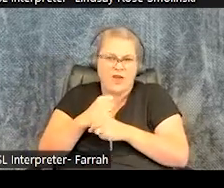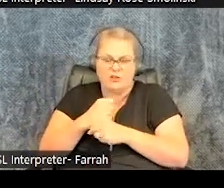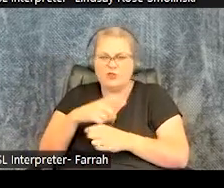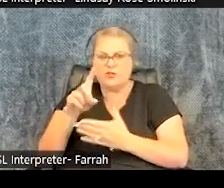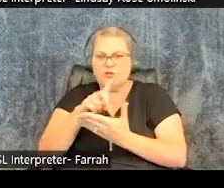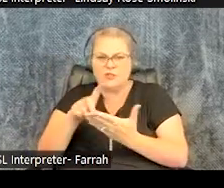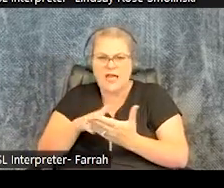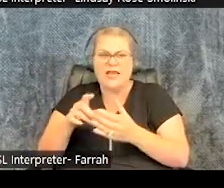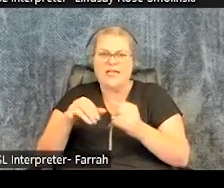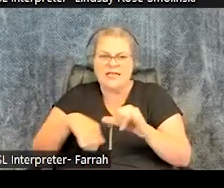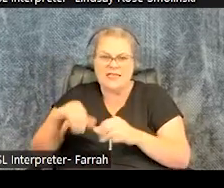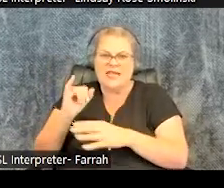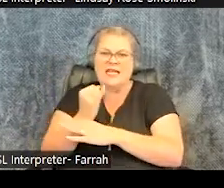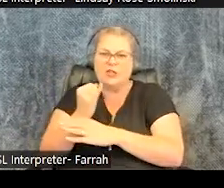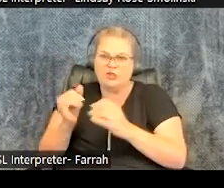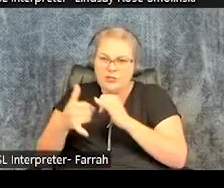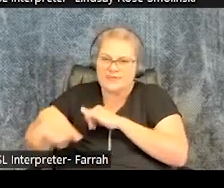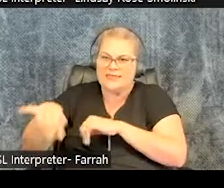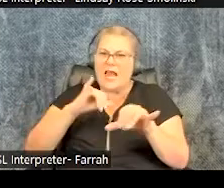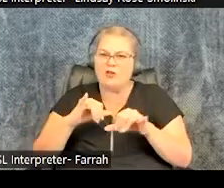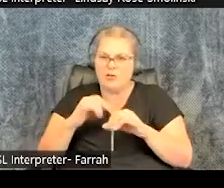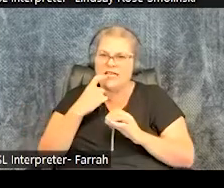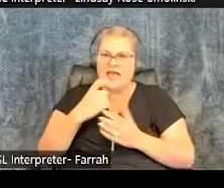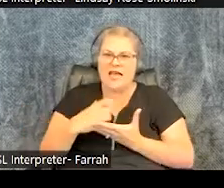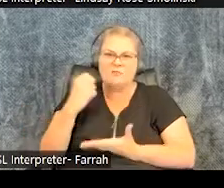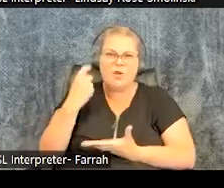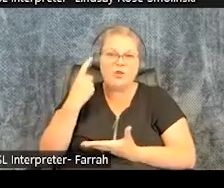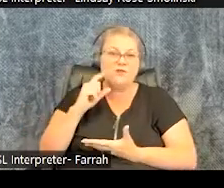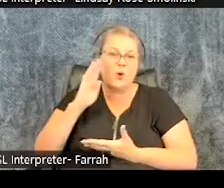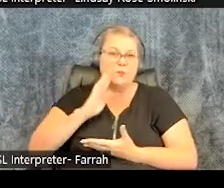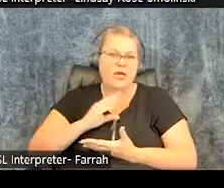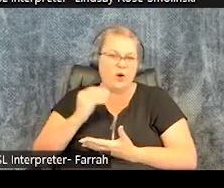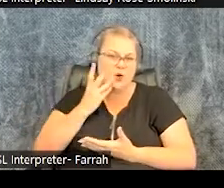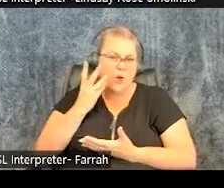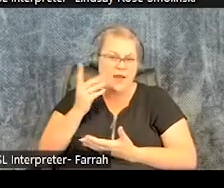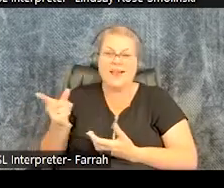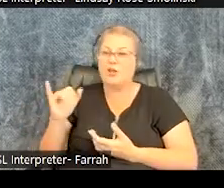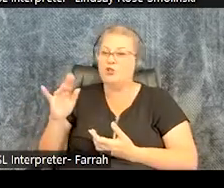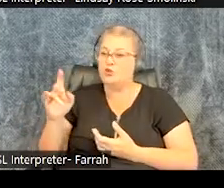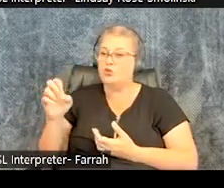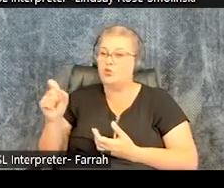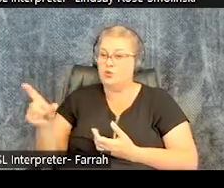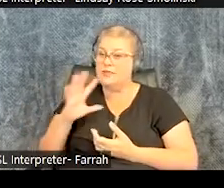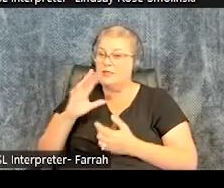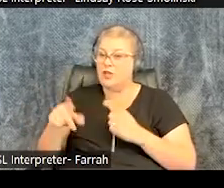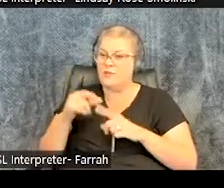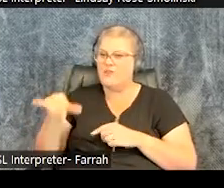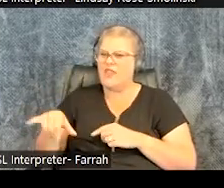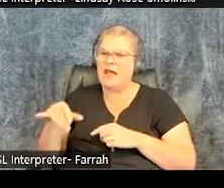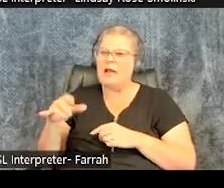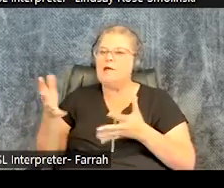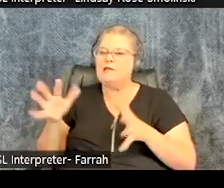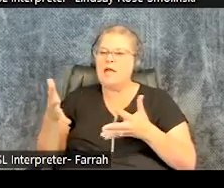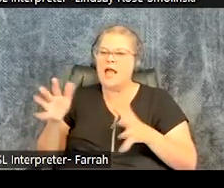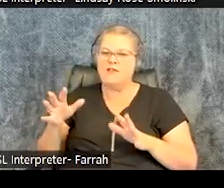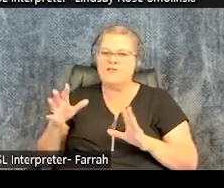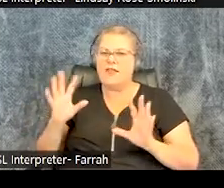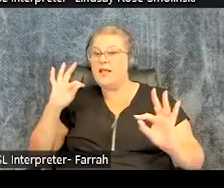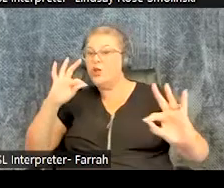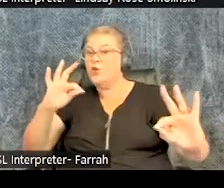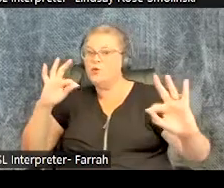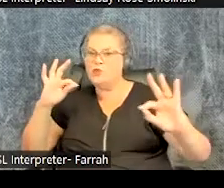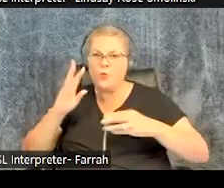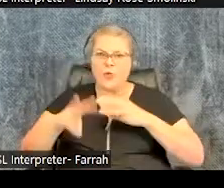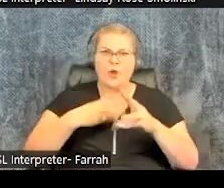industry standard glass bottles for beer and wine. And as Jules talked about, that's the utopian world, is that we can move